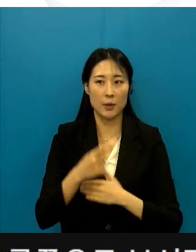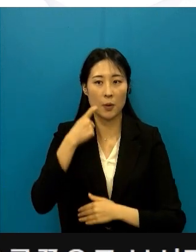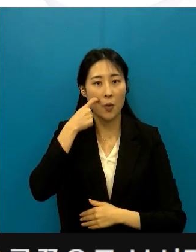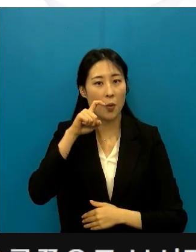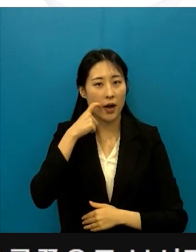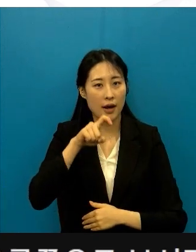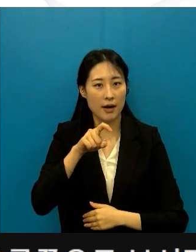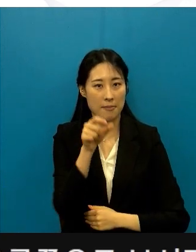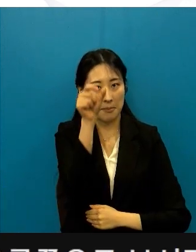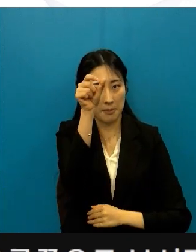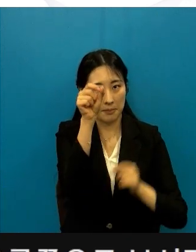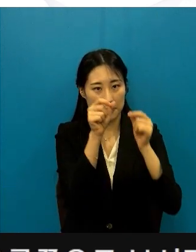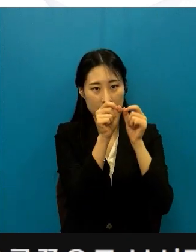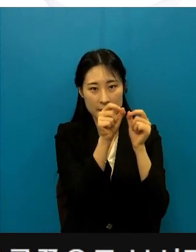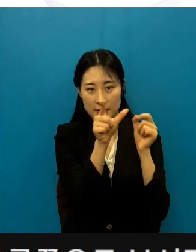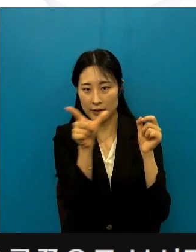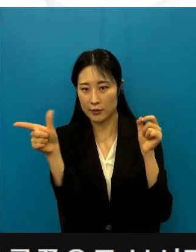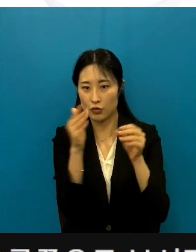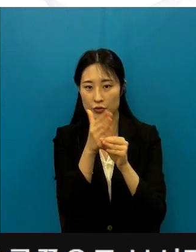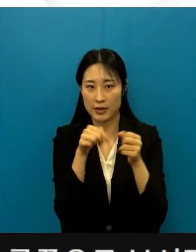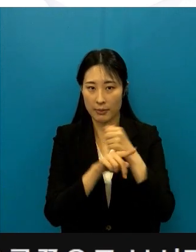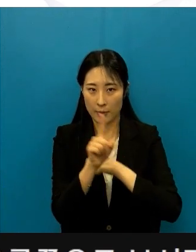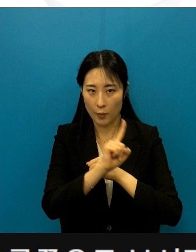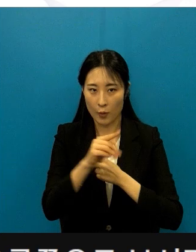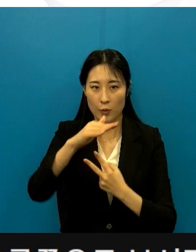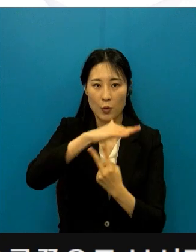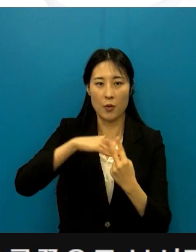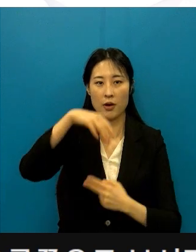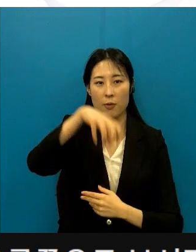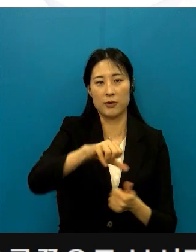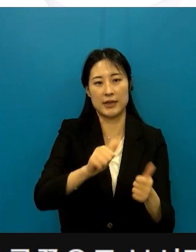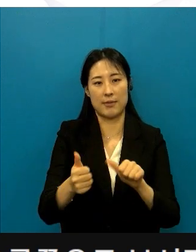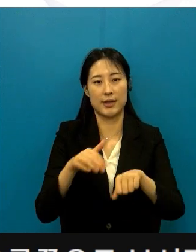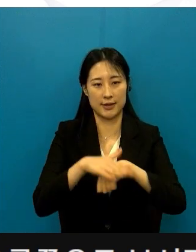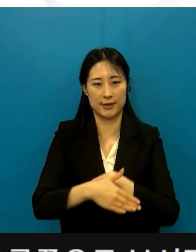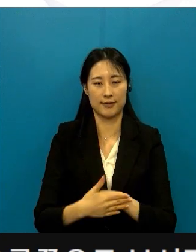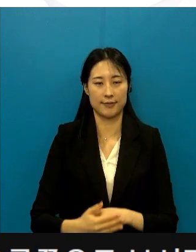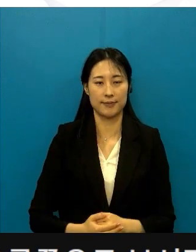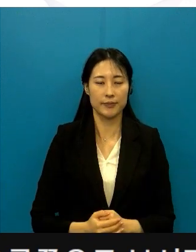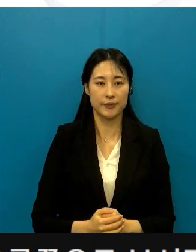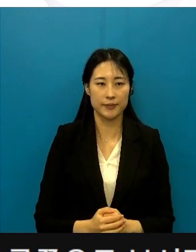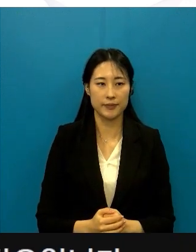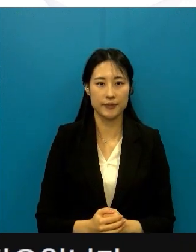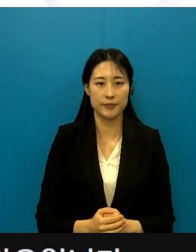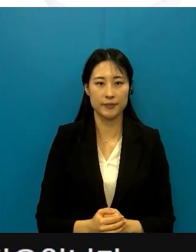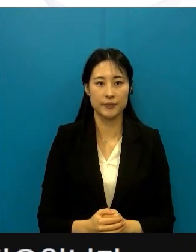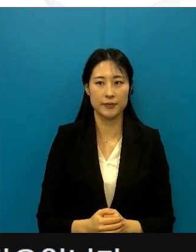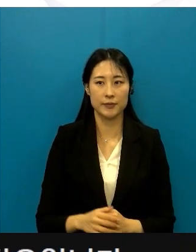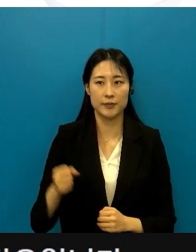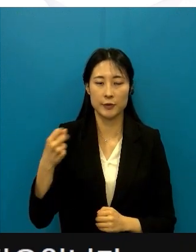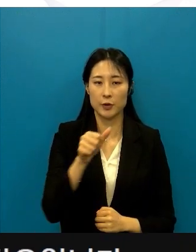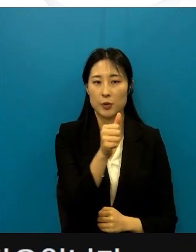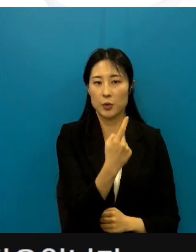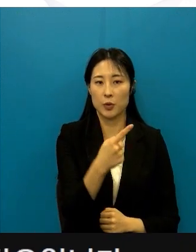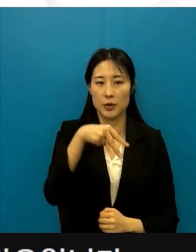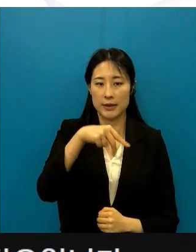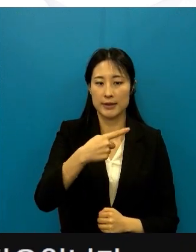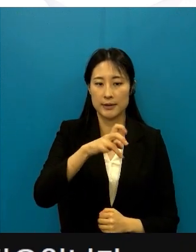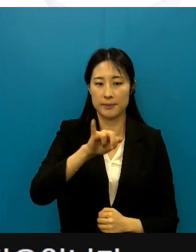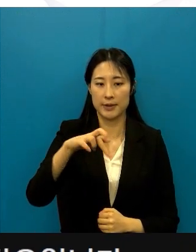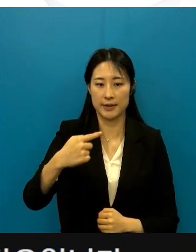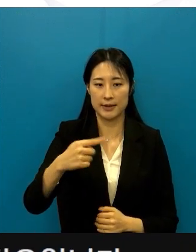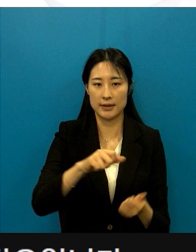home. Very, very small is the number of those dying in a hospice setting. That is the